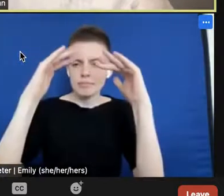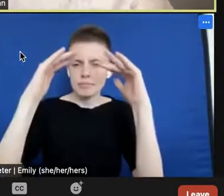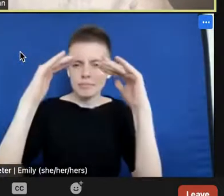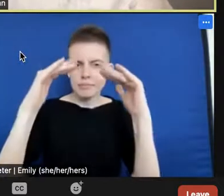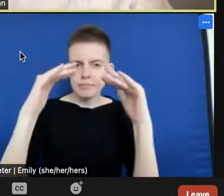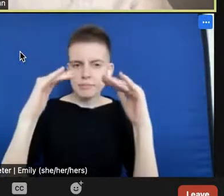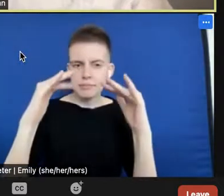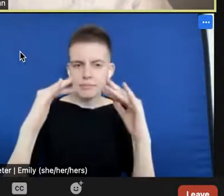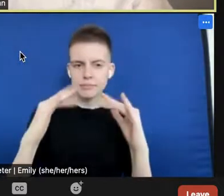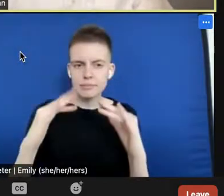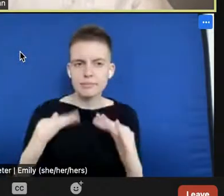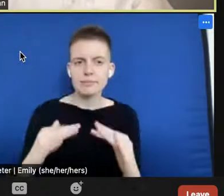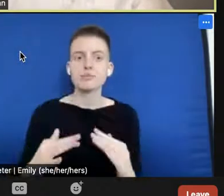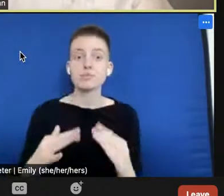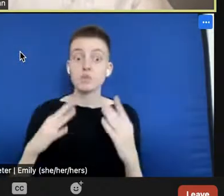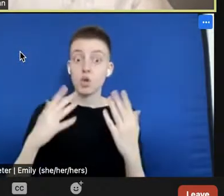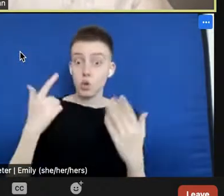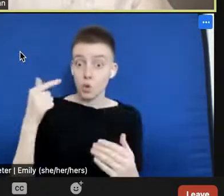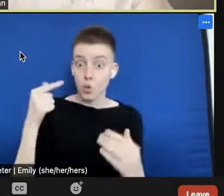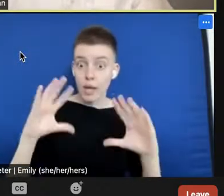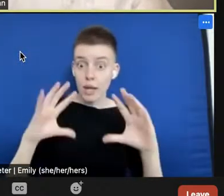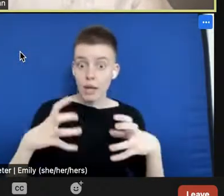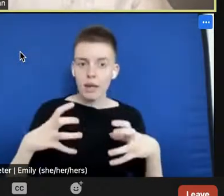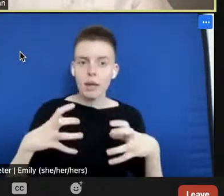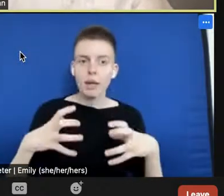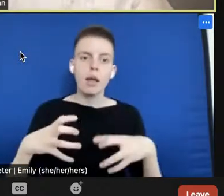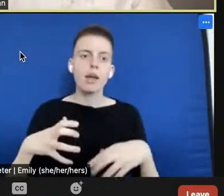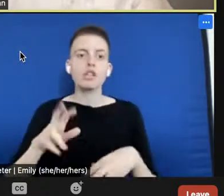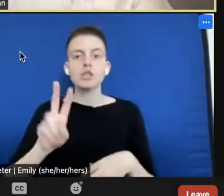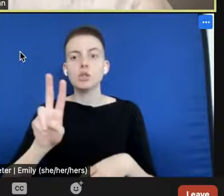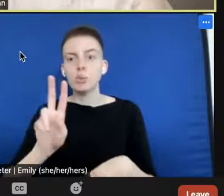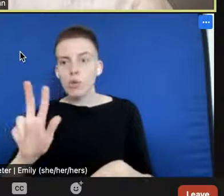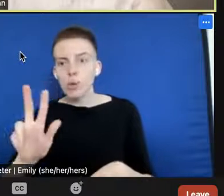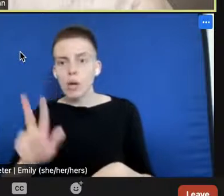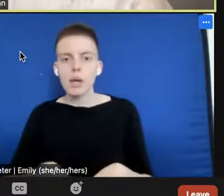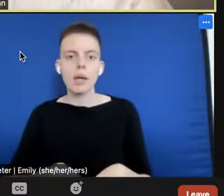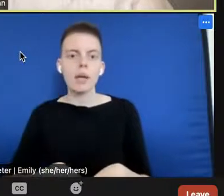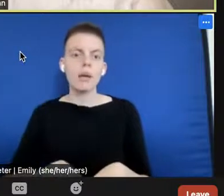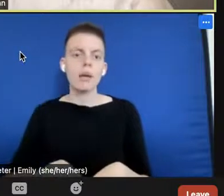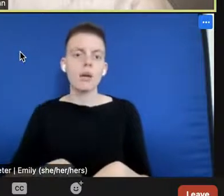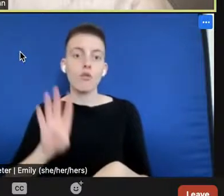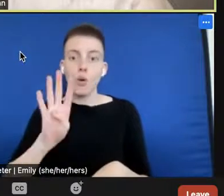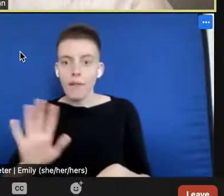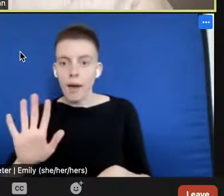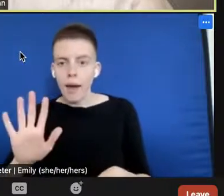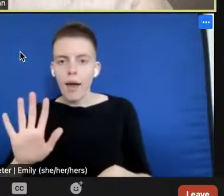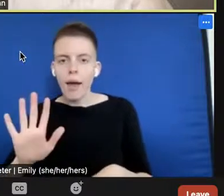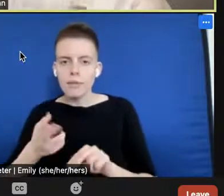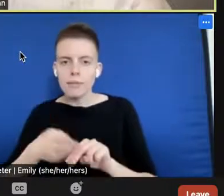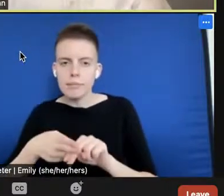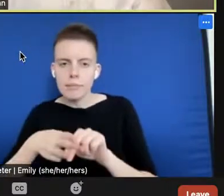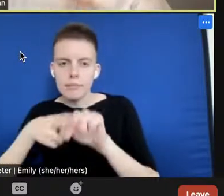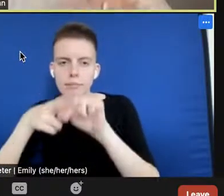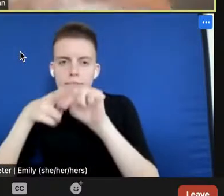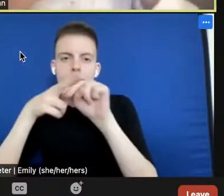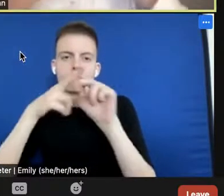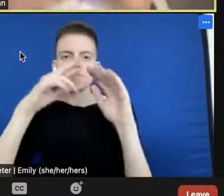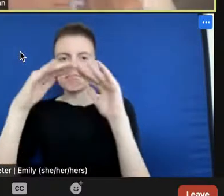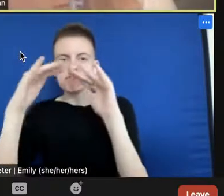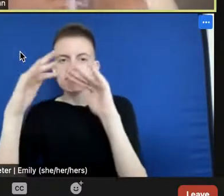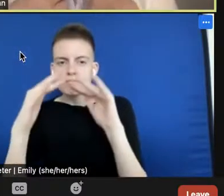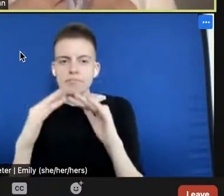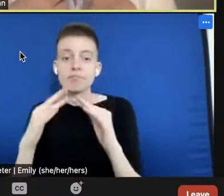objects with 2 to 3, an array of 2 to 3, an array of 4 to 5, realistic color images of personal